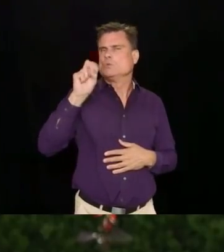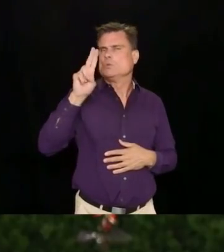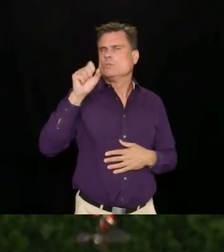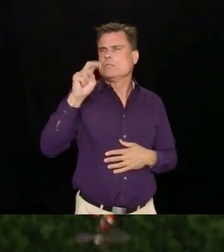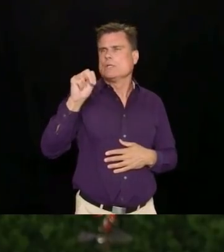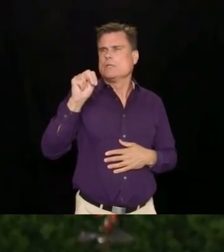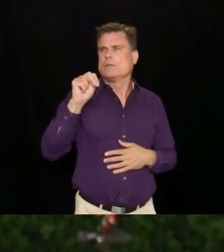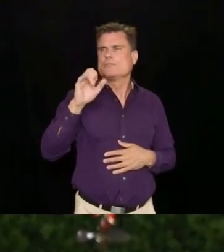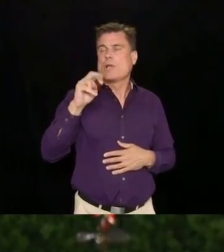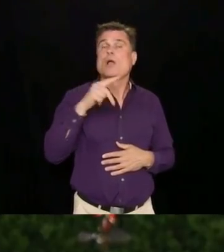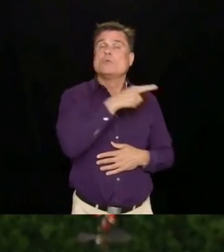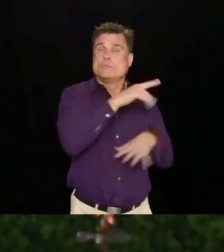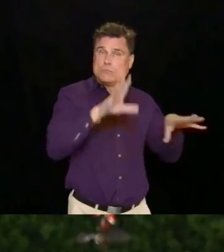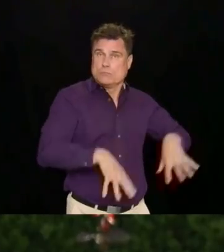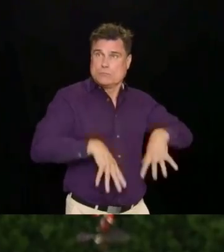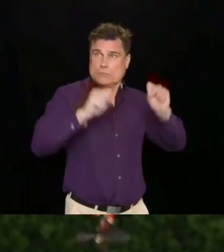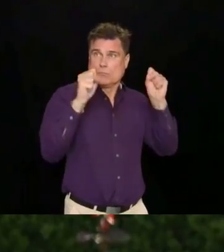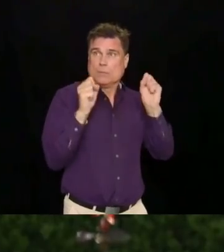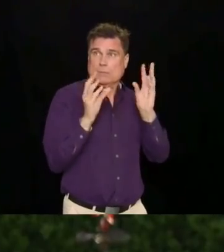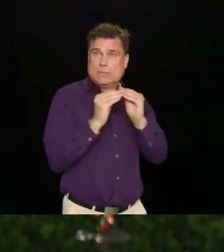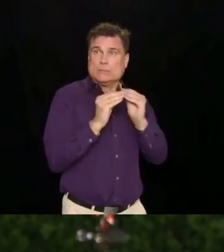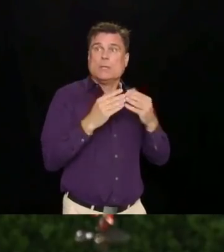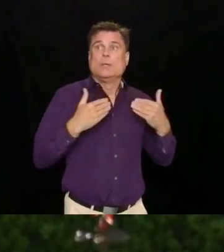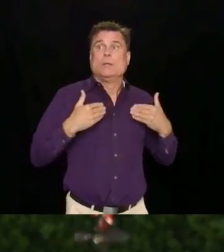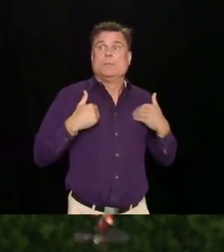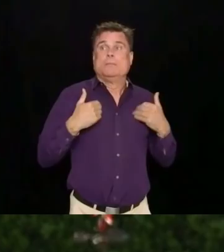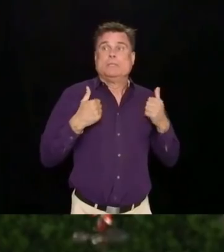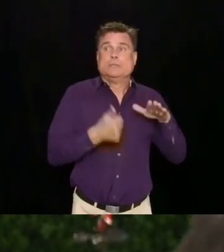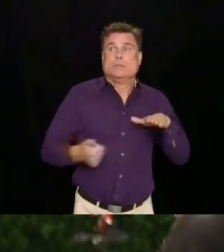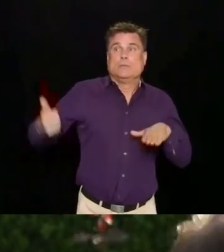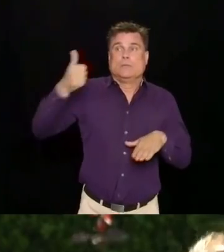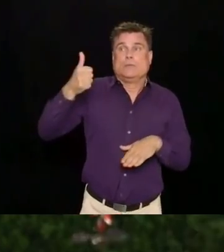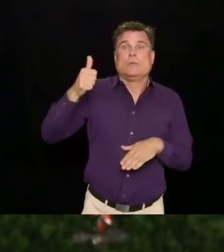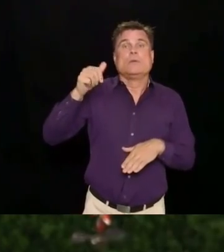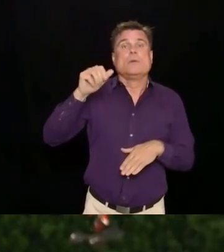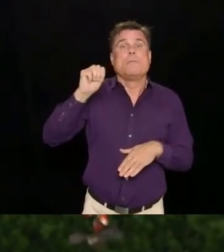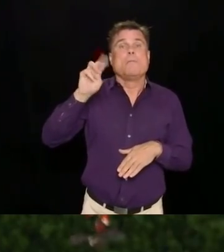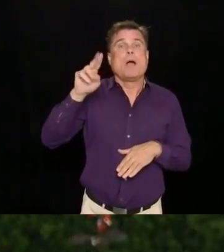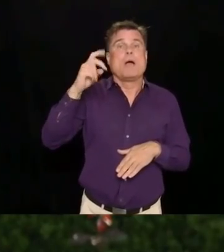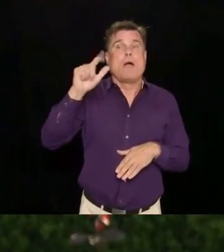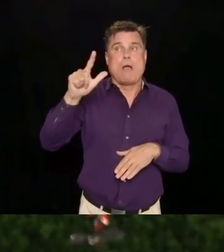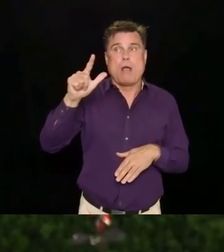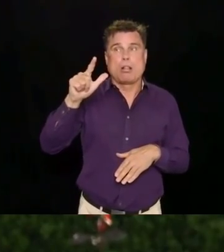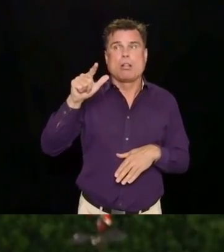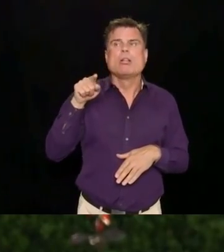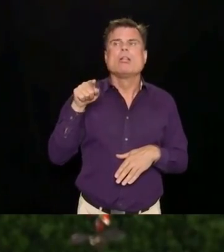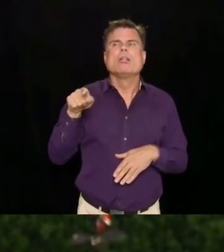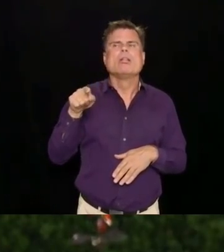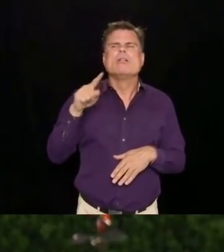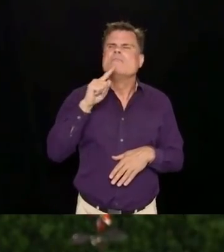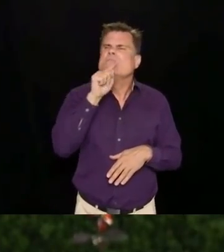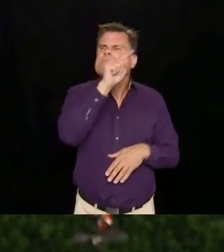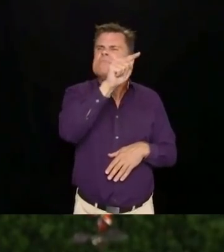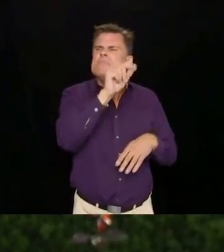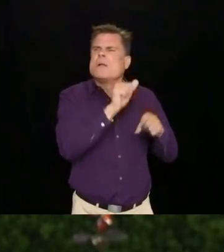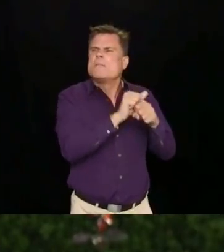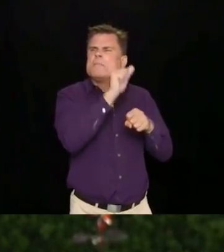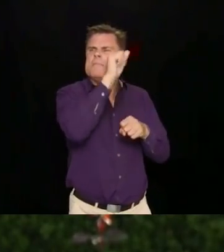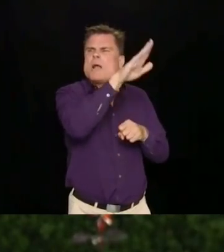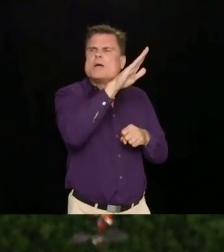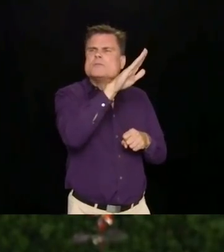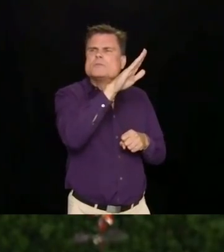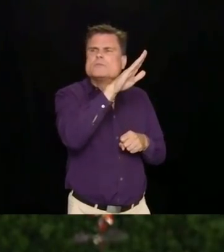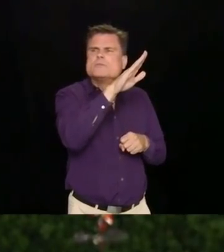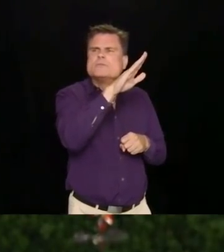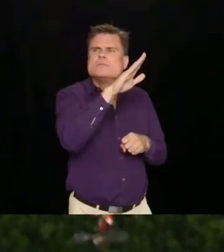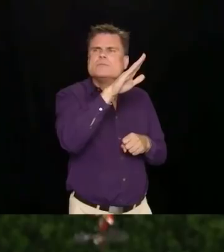today. Minister Mungall mentioned Mount St. Francis, which is a facility here at Nelson that has